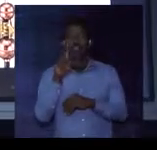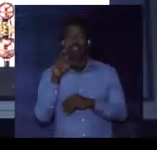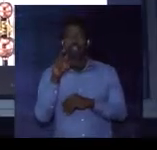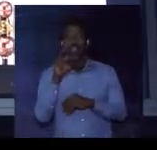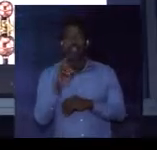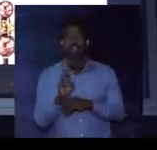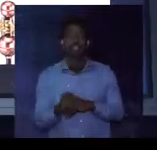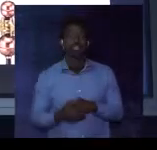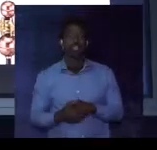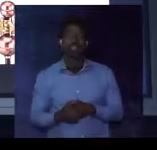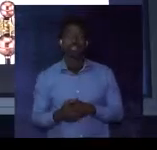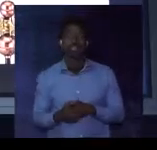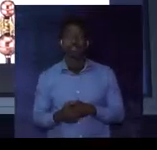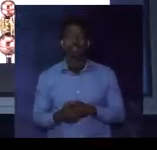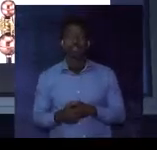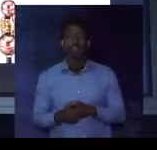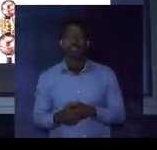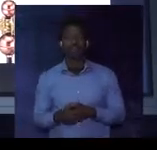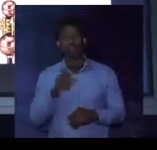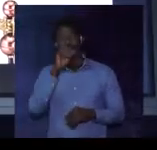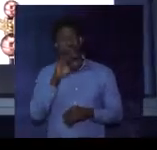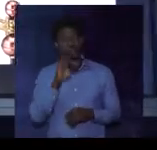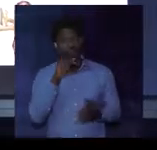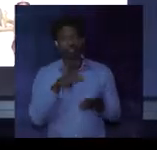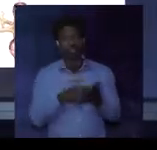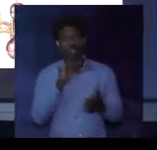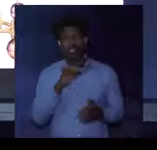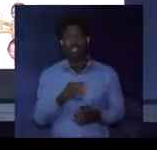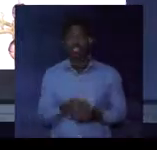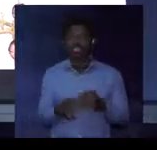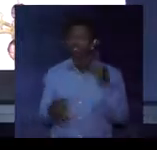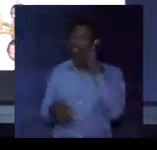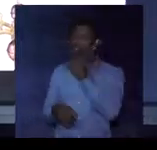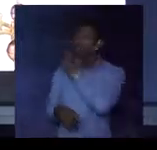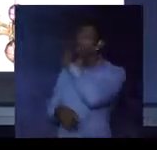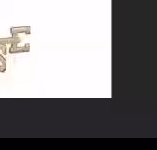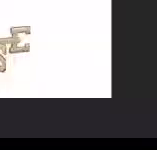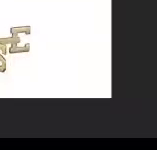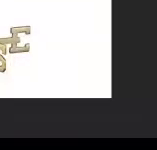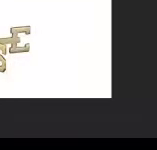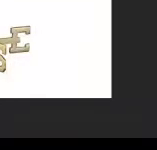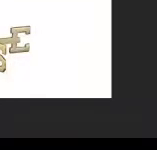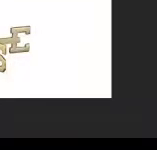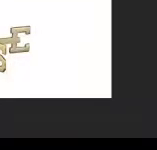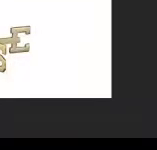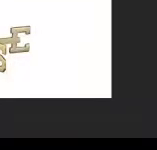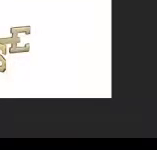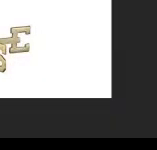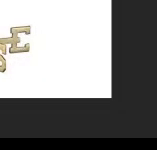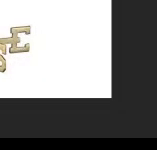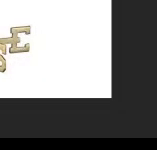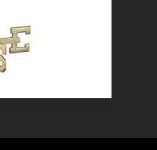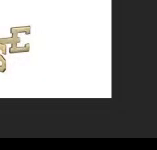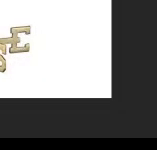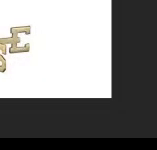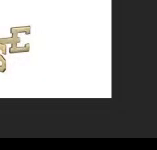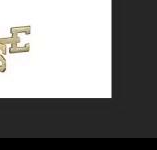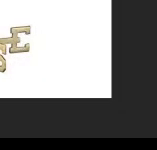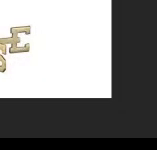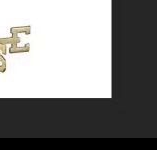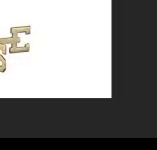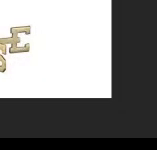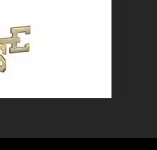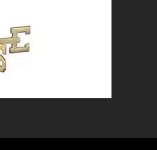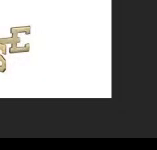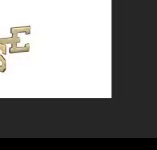wind to measure the direction. So this is wind vane here. It shows the direction of wind. This